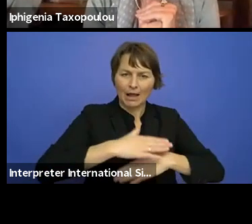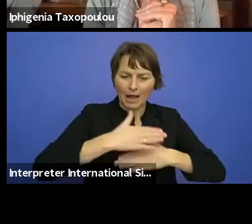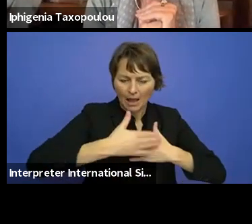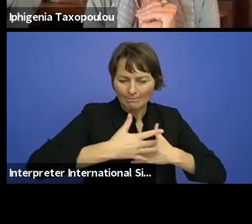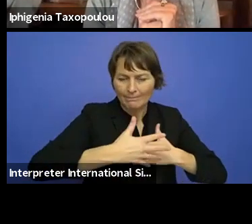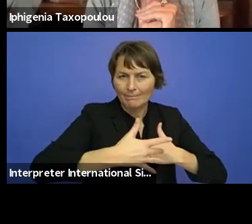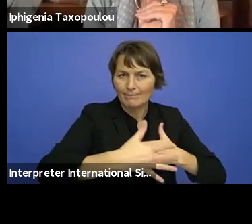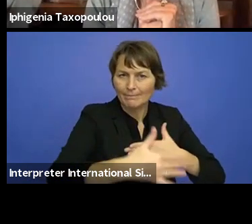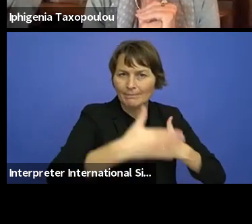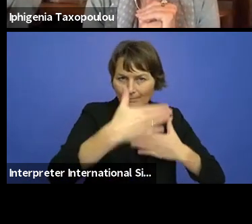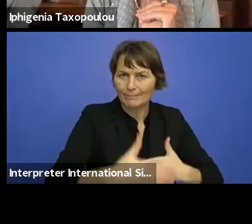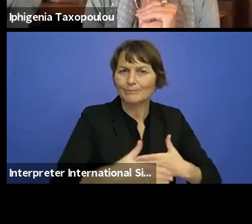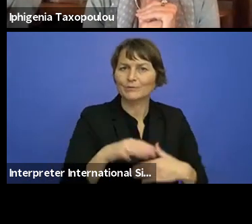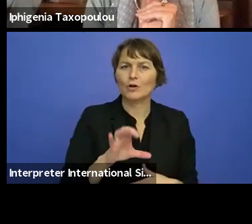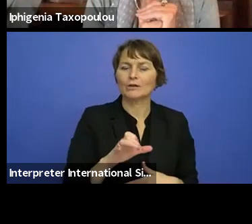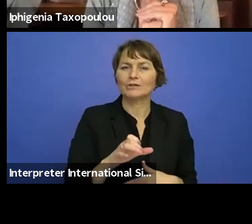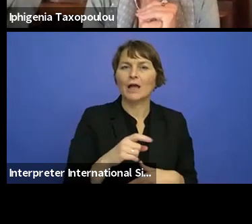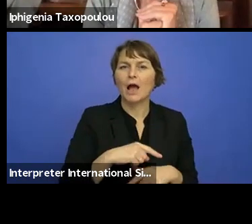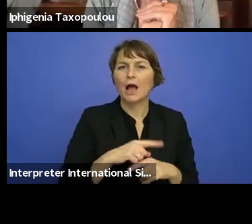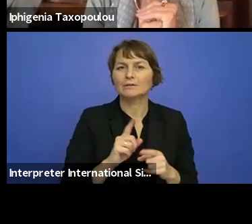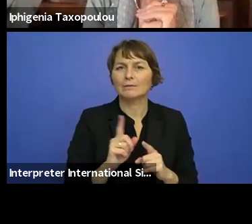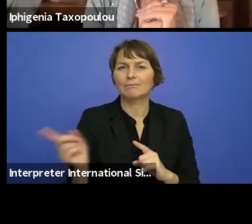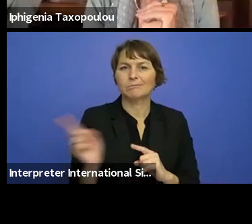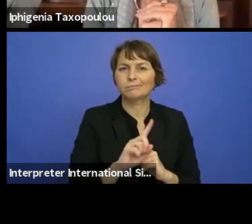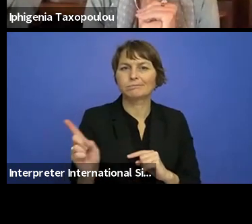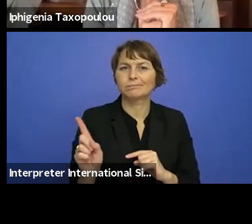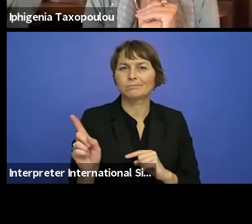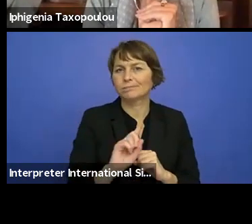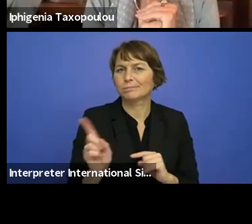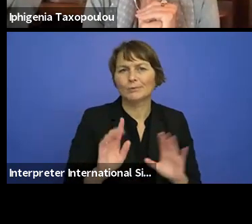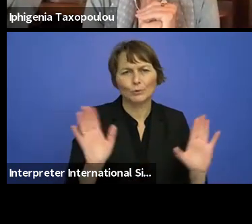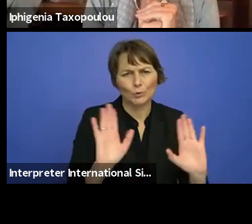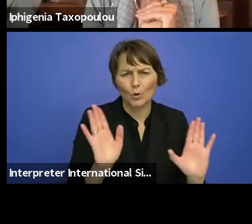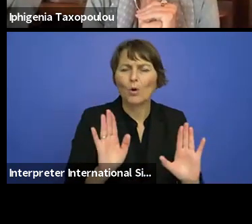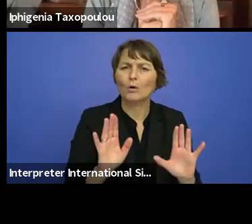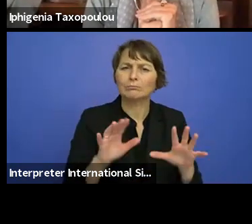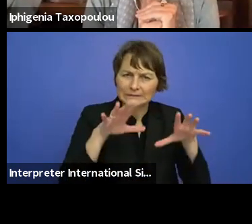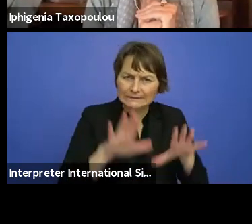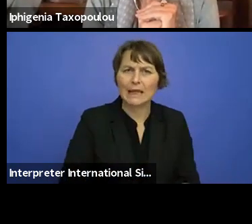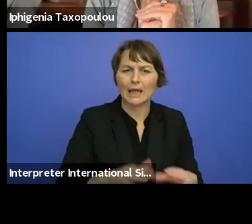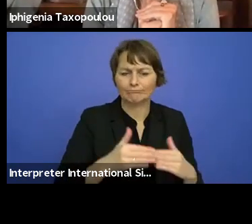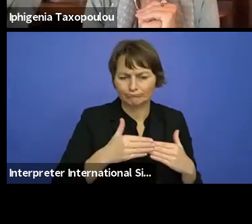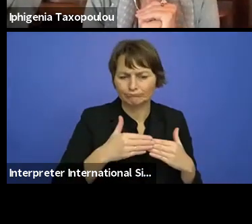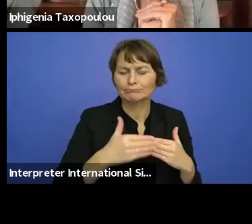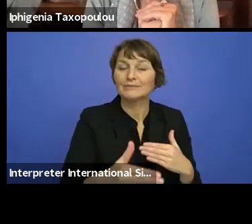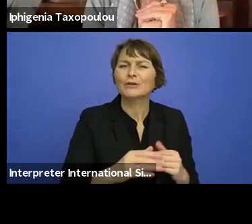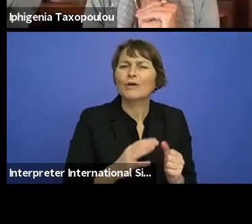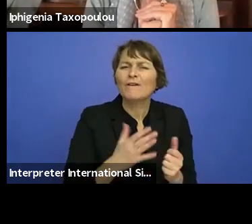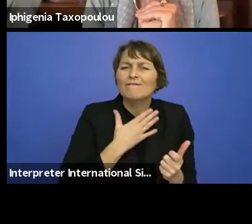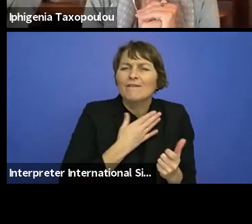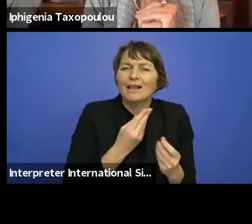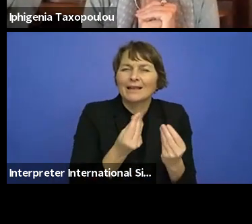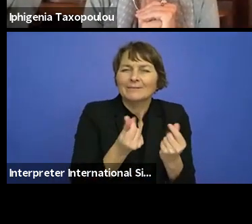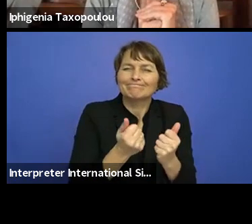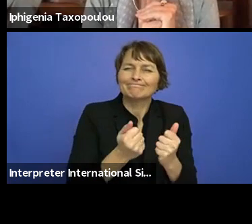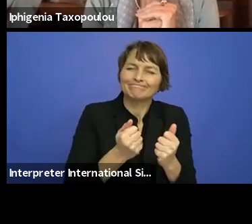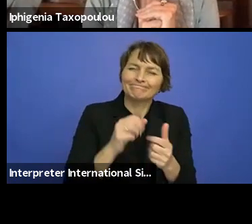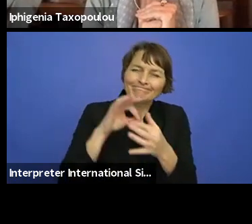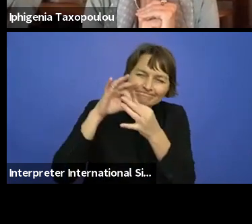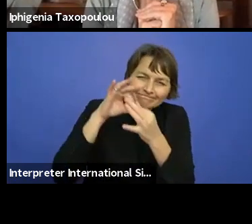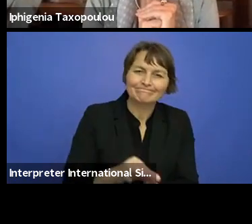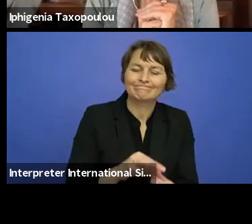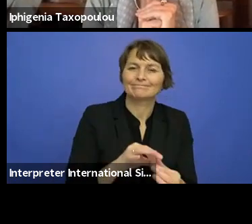countries where are you. So, and it's not like, so it's really a deep connection and not a challenge. It's